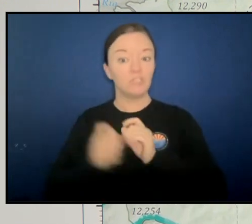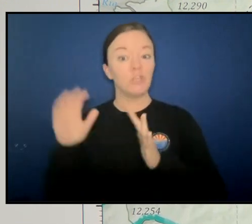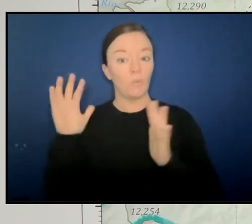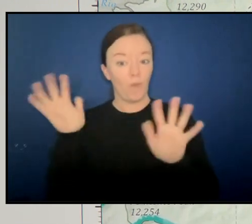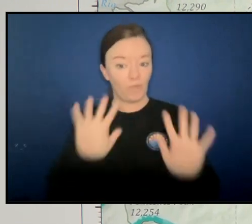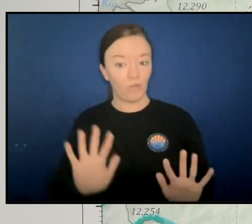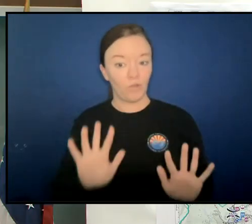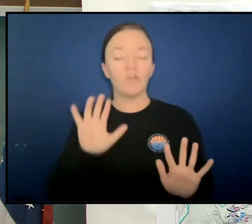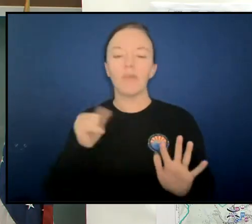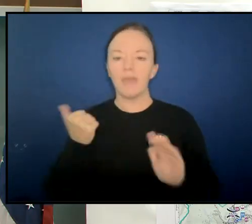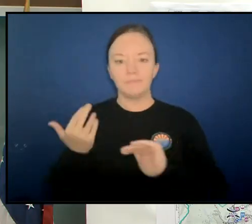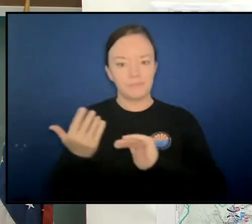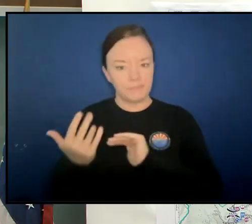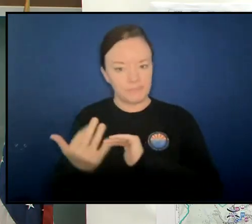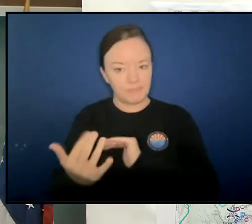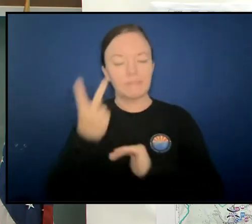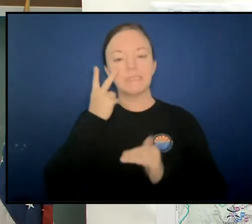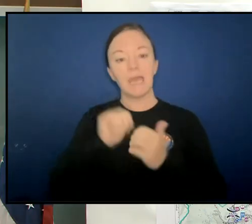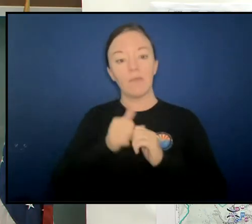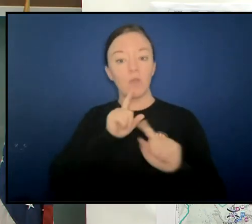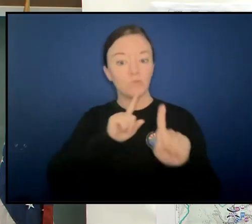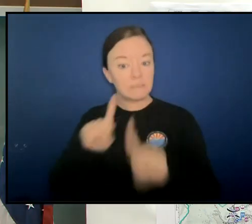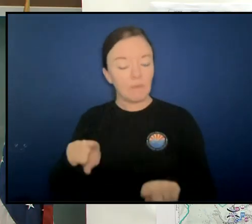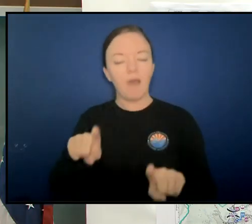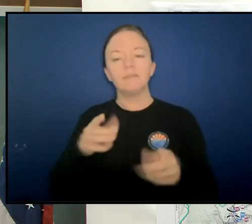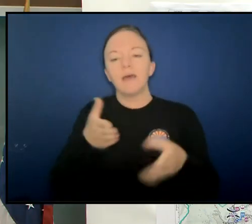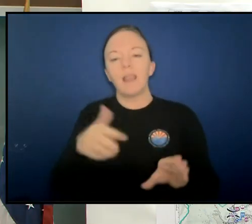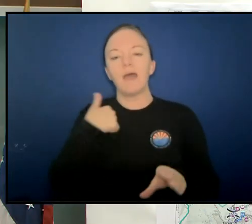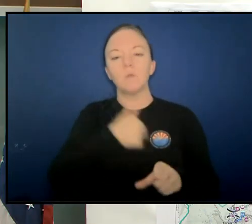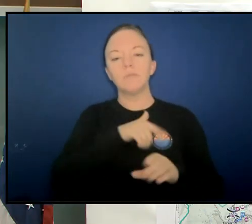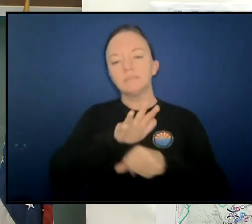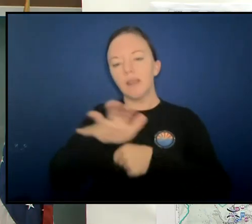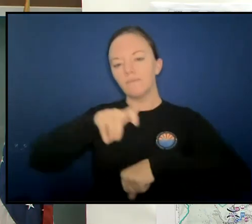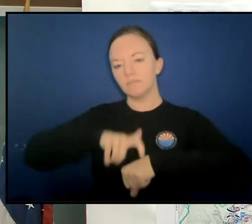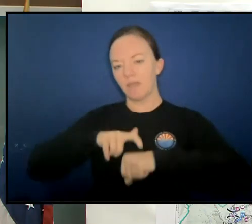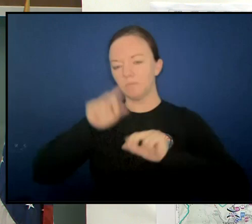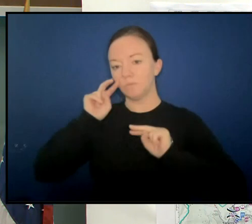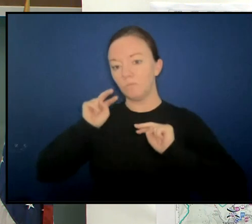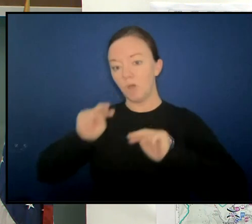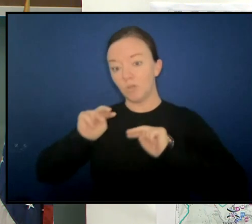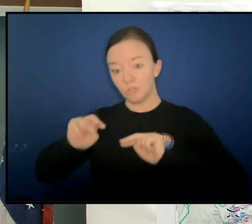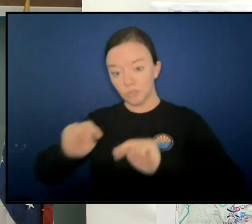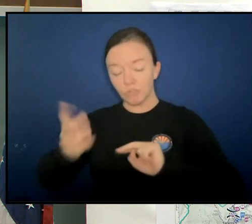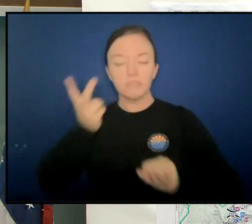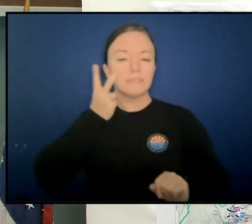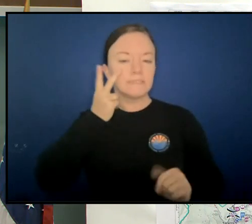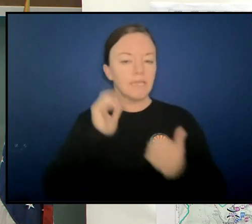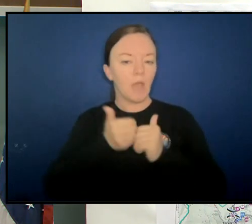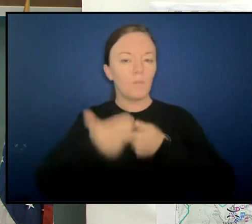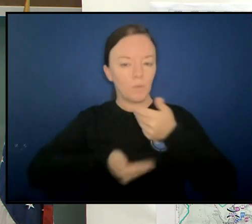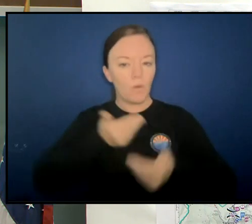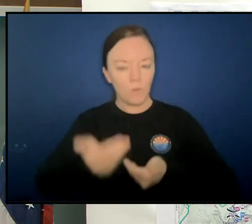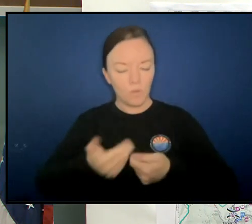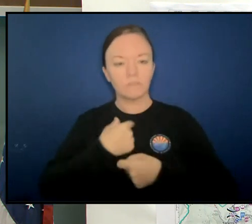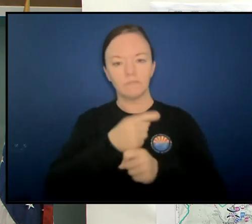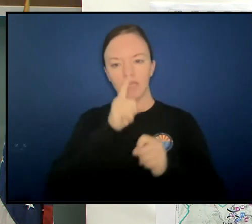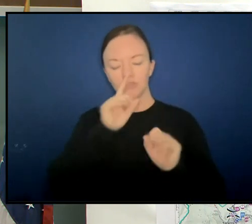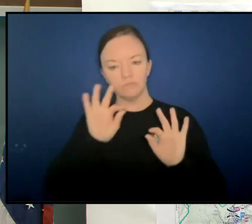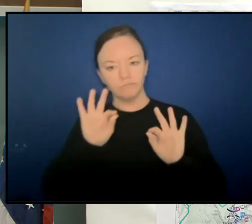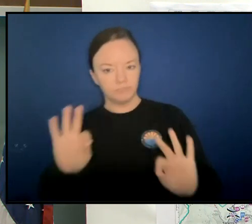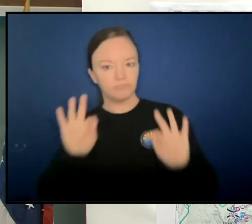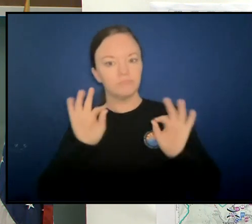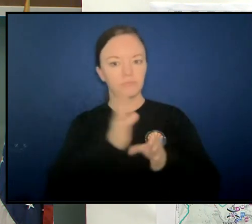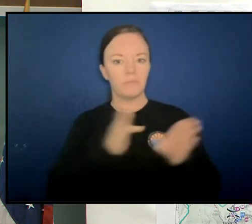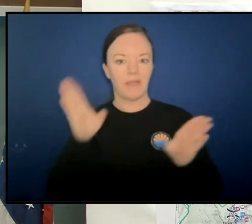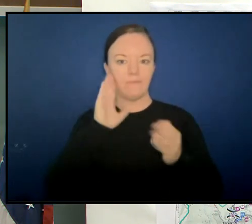that responds, and gives us some time, an additional time to monitor and see how things are going and what the plan moving forward will be from